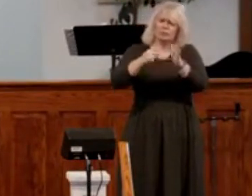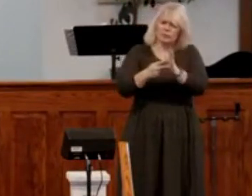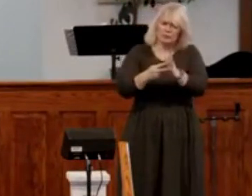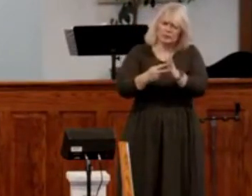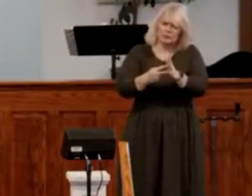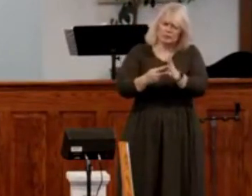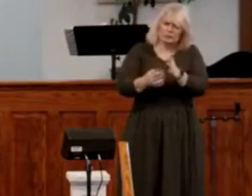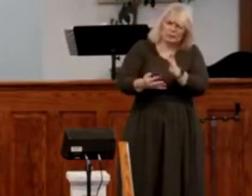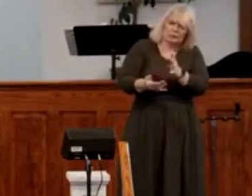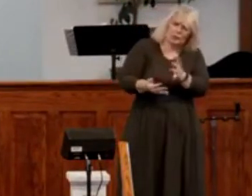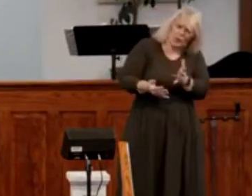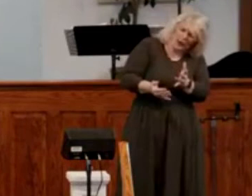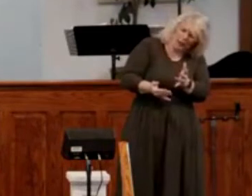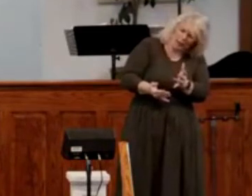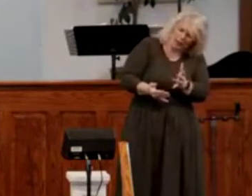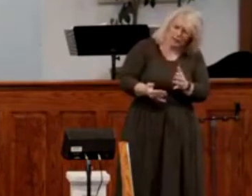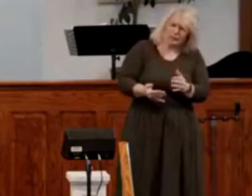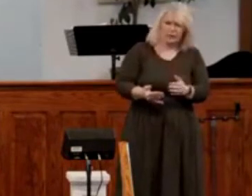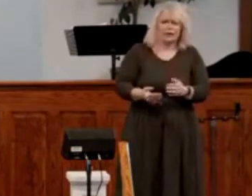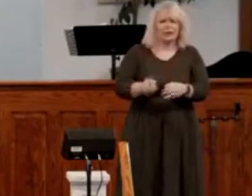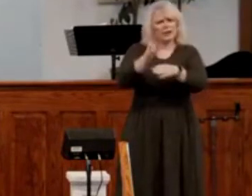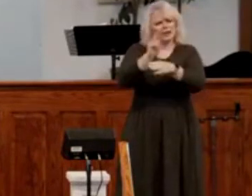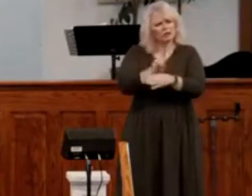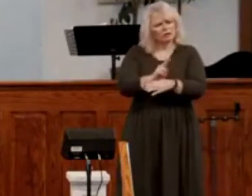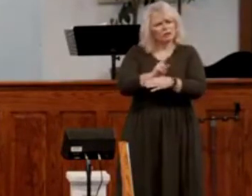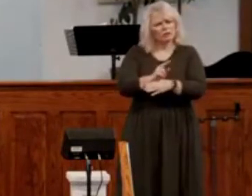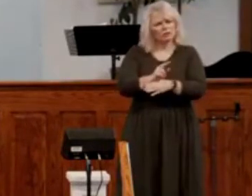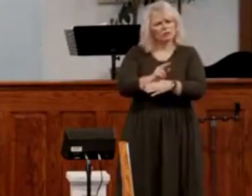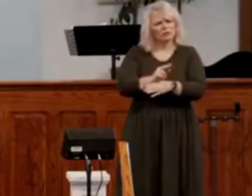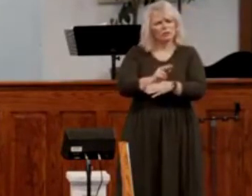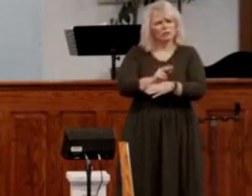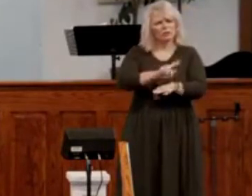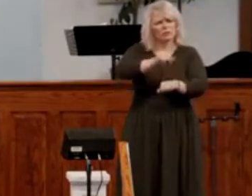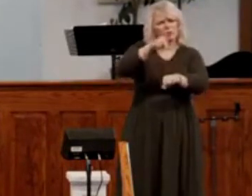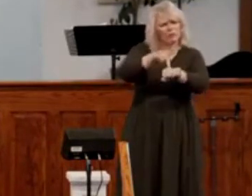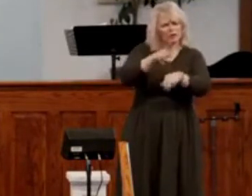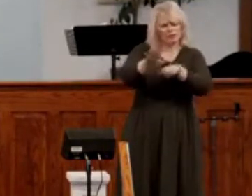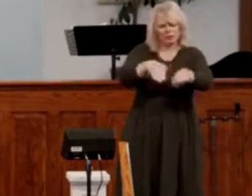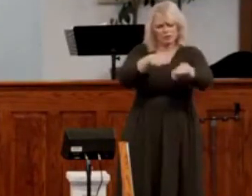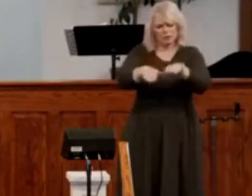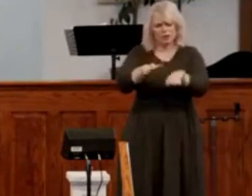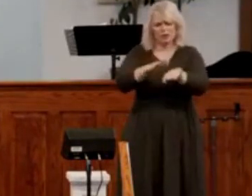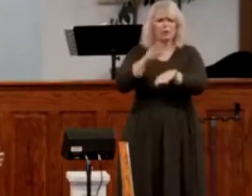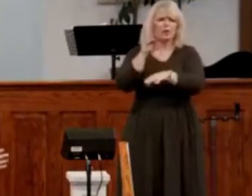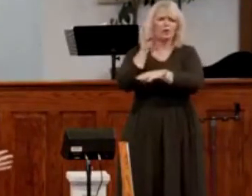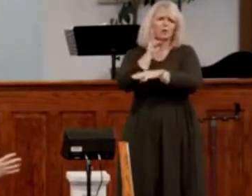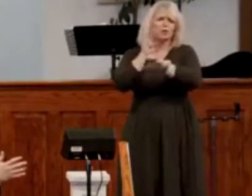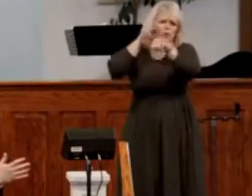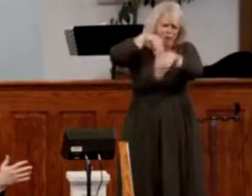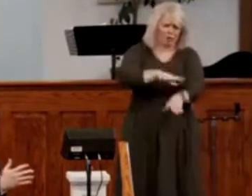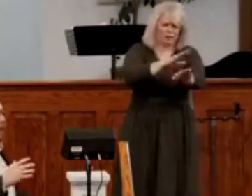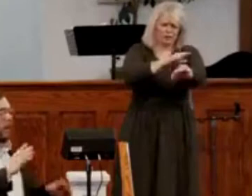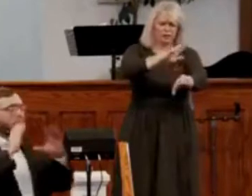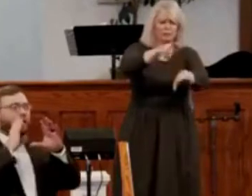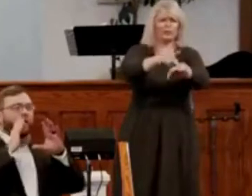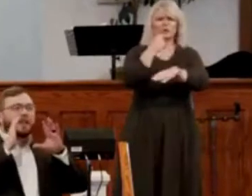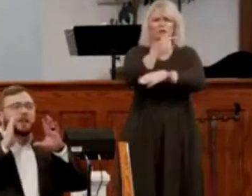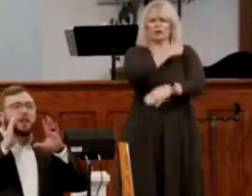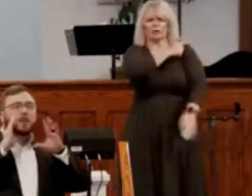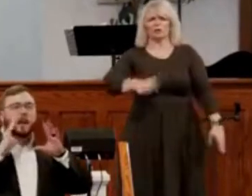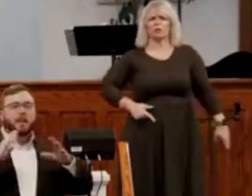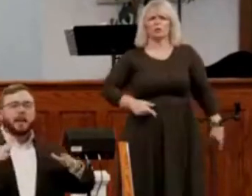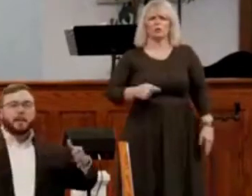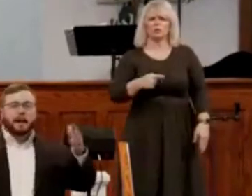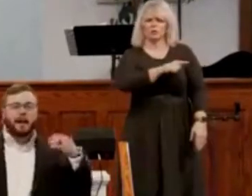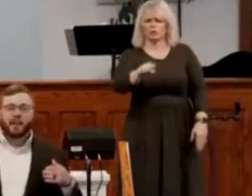is by Matthew himself when Peter is walking on the water. Do you remember that story? Jesus is walking to them on the water, and Peter says, Lord, if that's